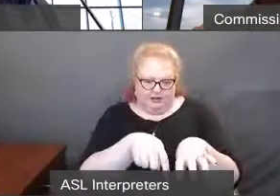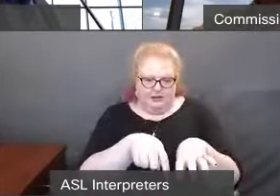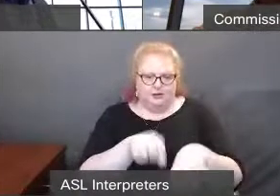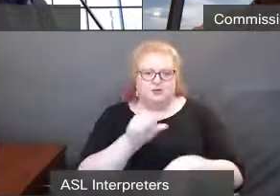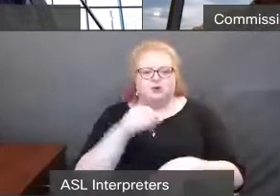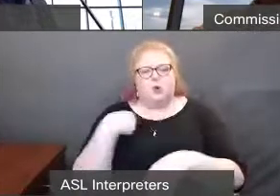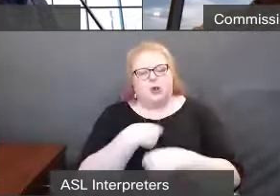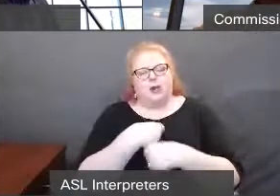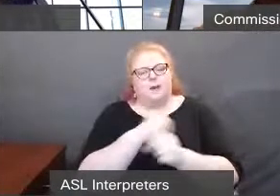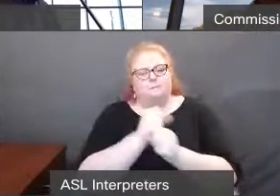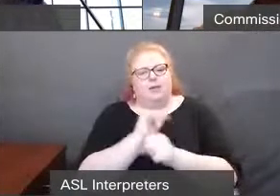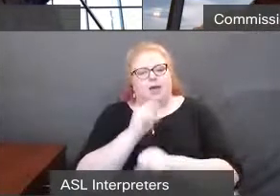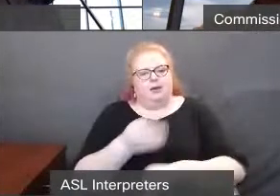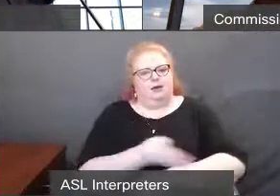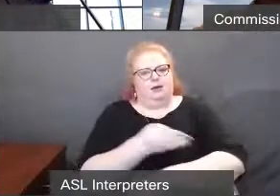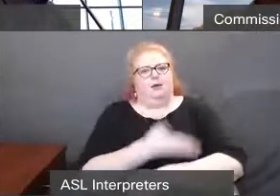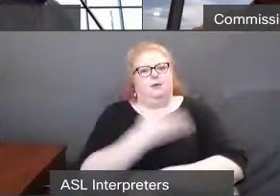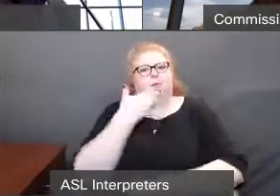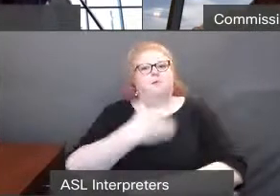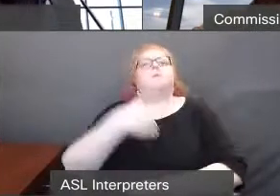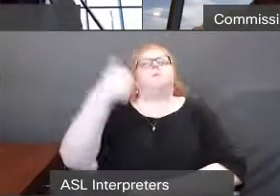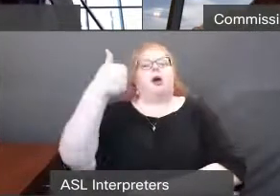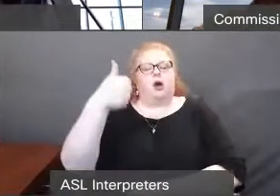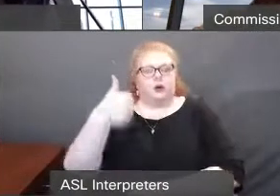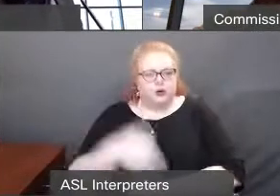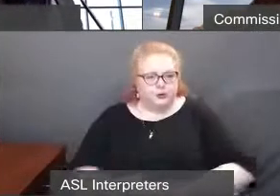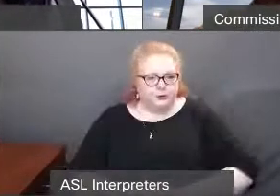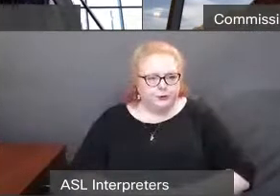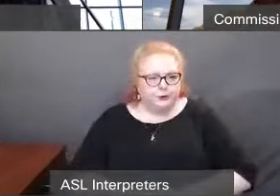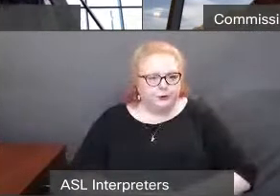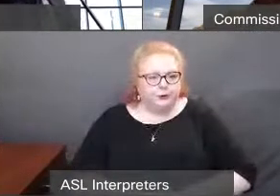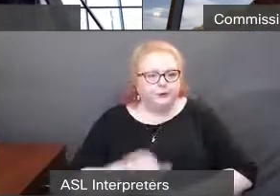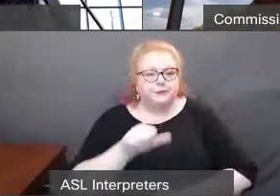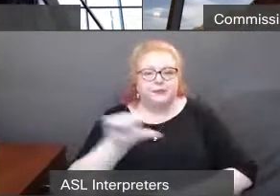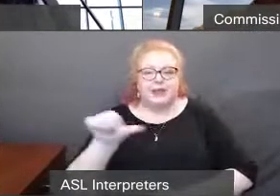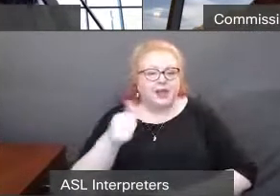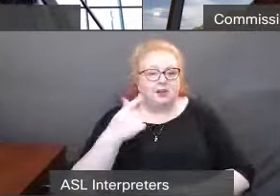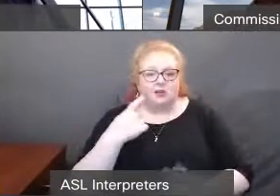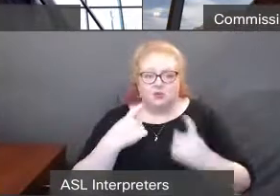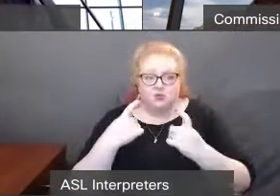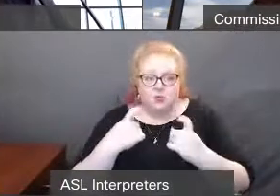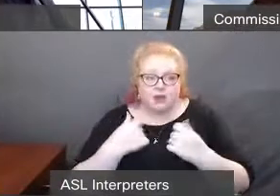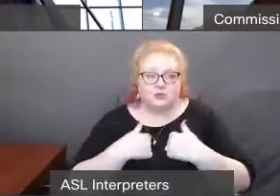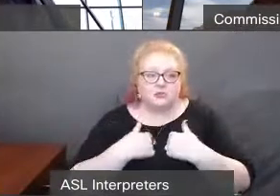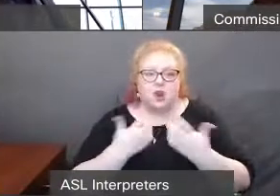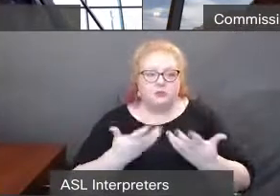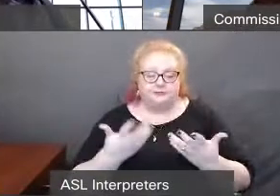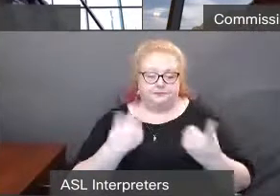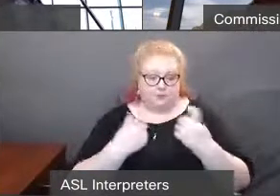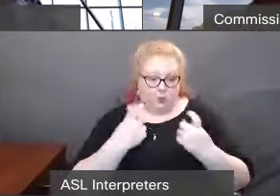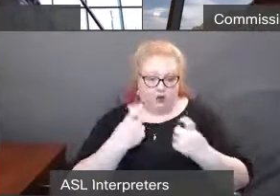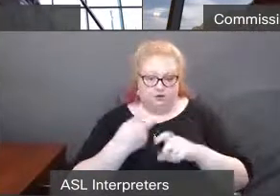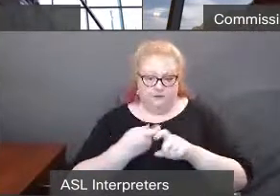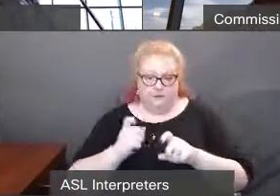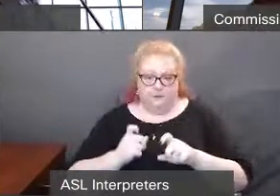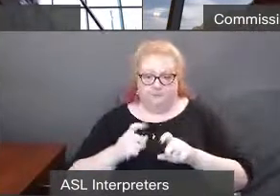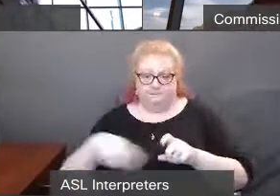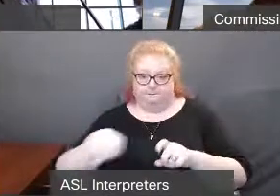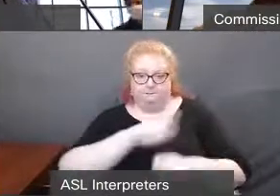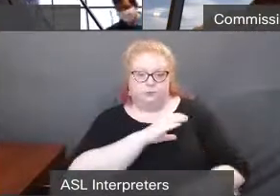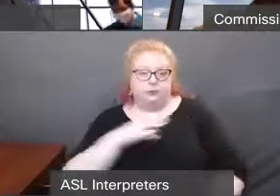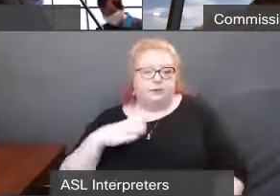you very much. Any questions? I'm sorry. Any questions of Mr. Reese?